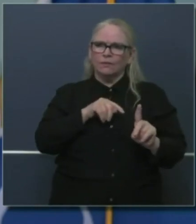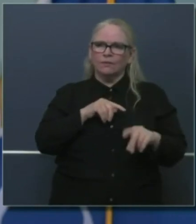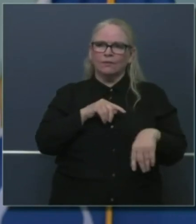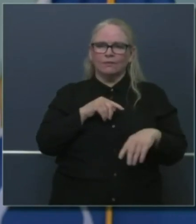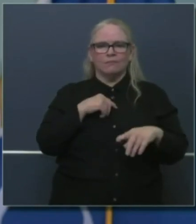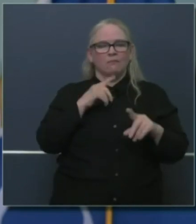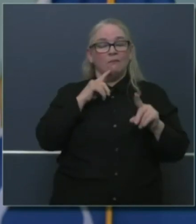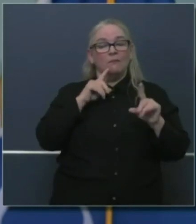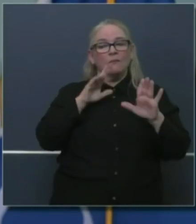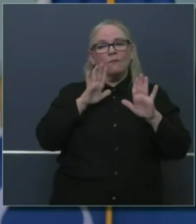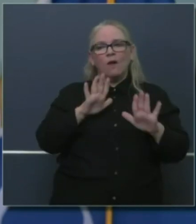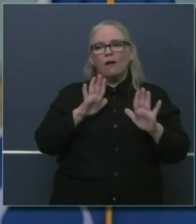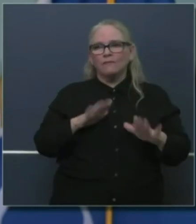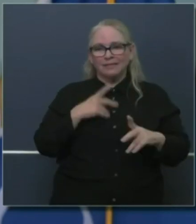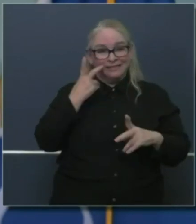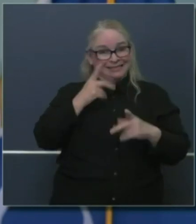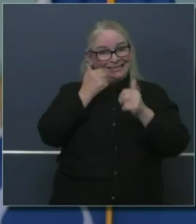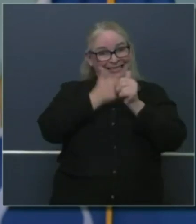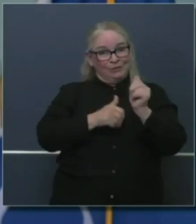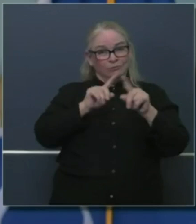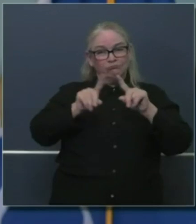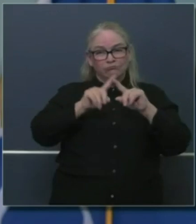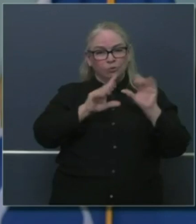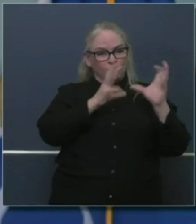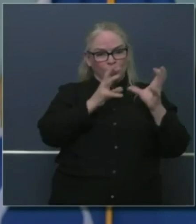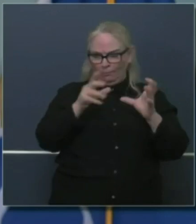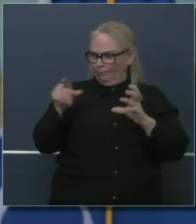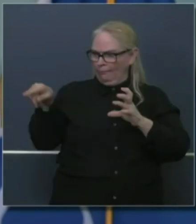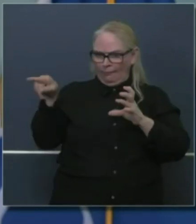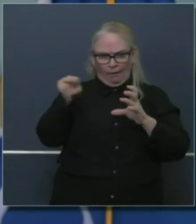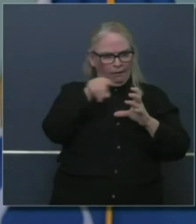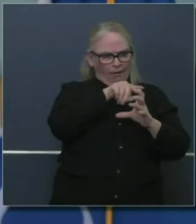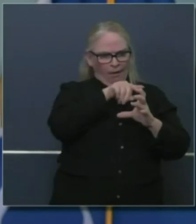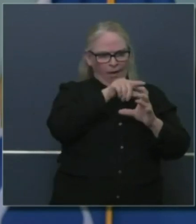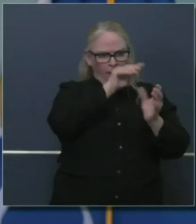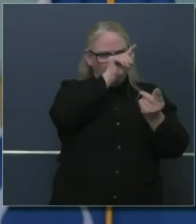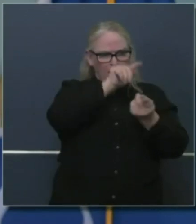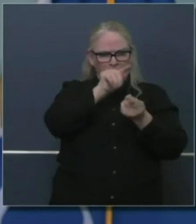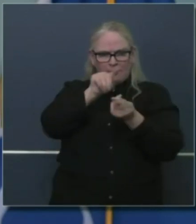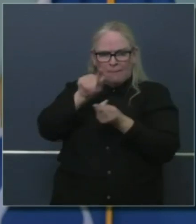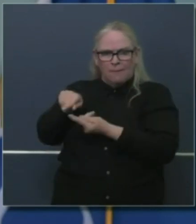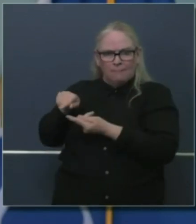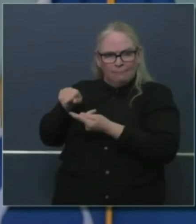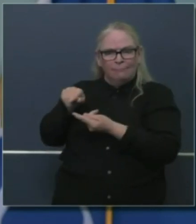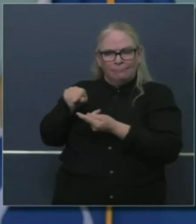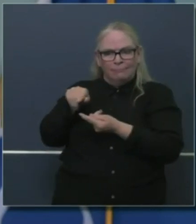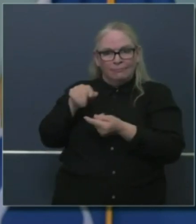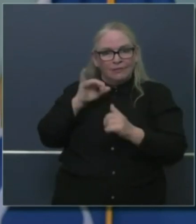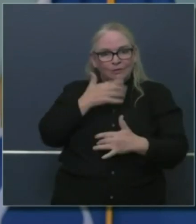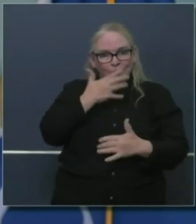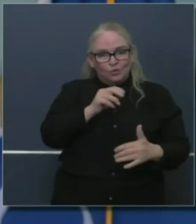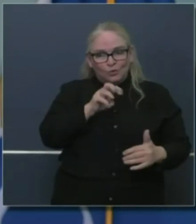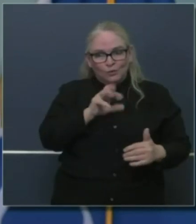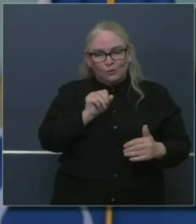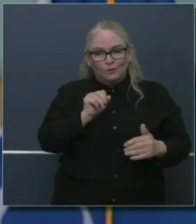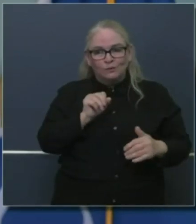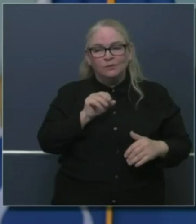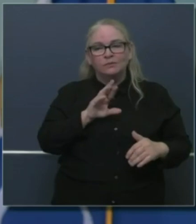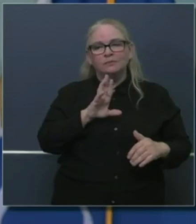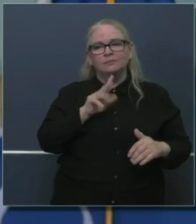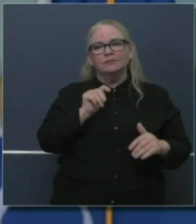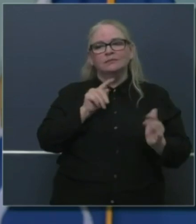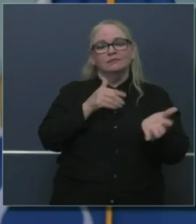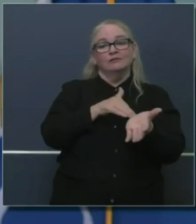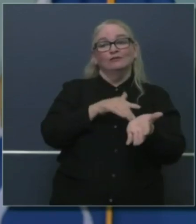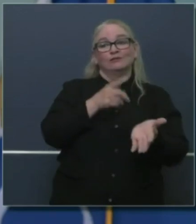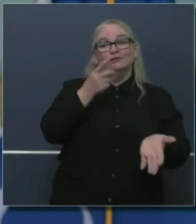four of those indicators turning green, or at least moving in the right direction. Stubbornly, as Dr. Galley referenced, those